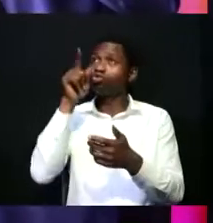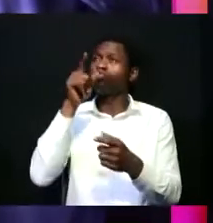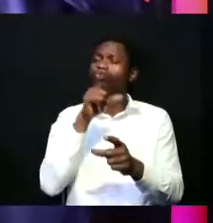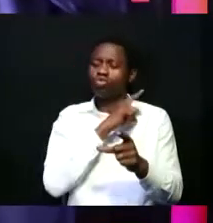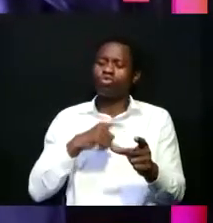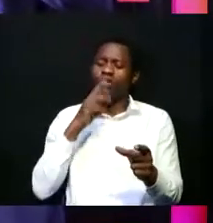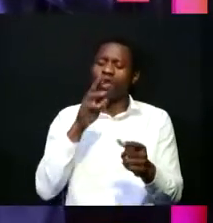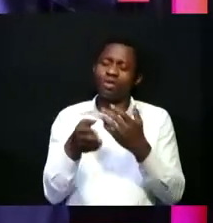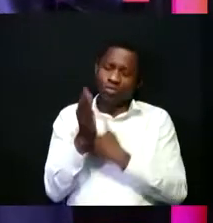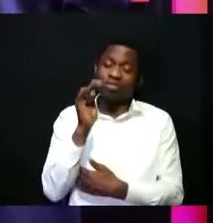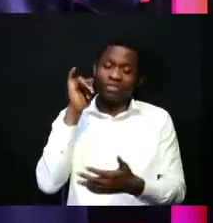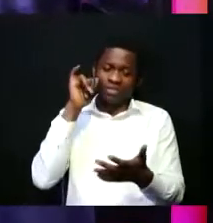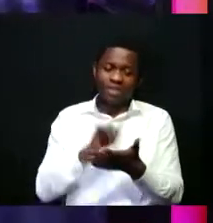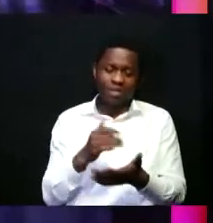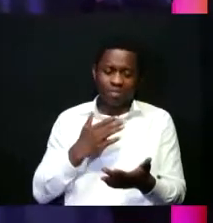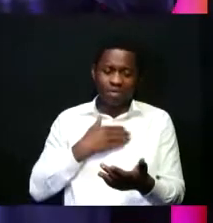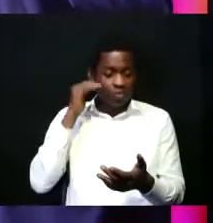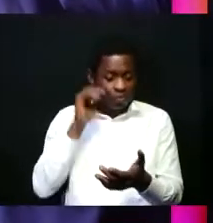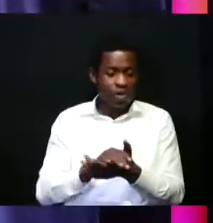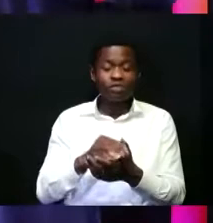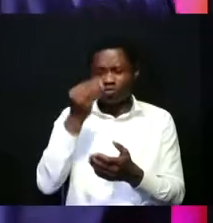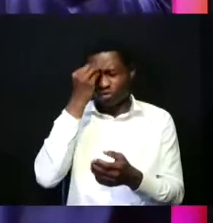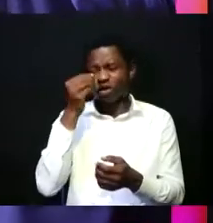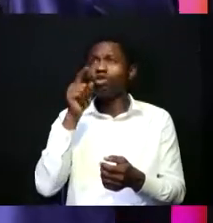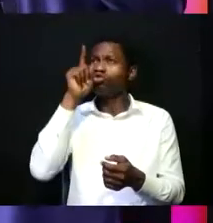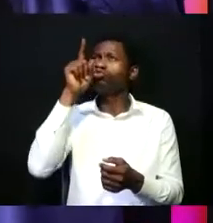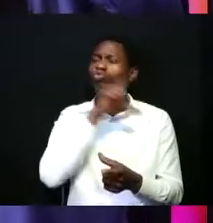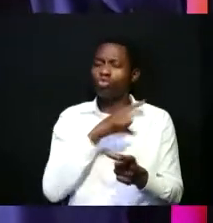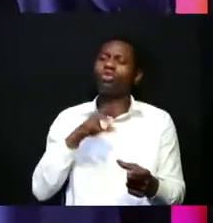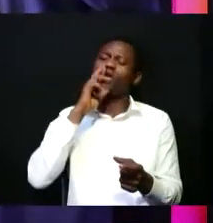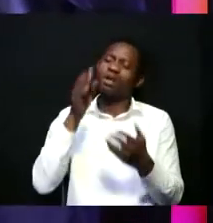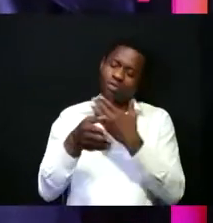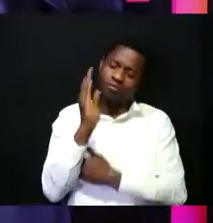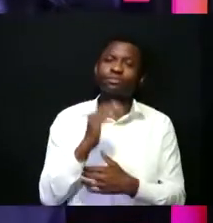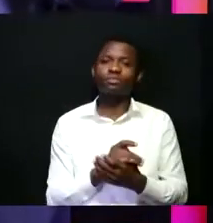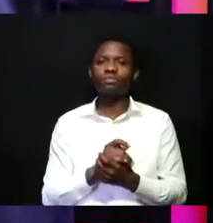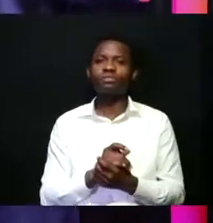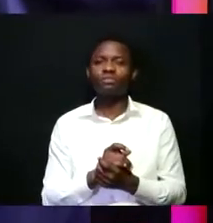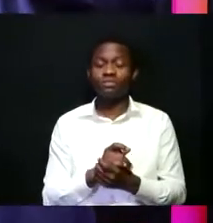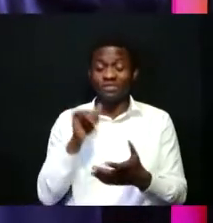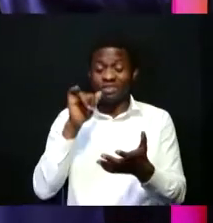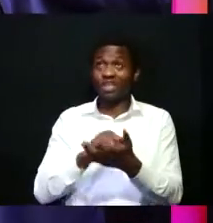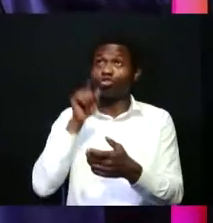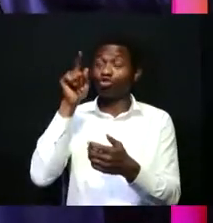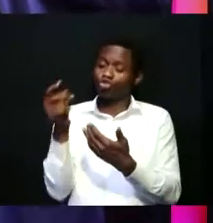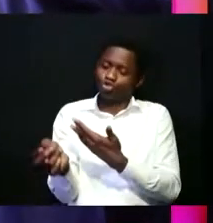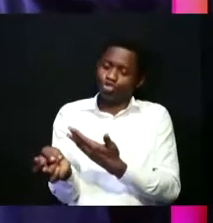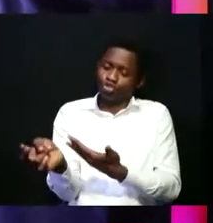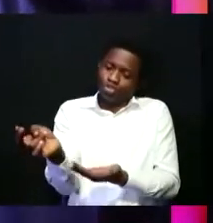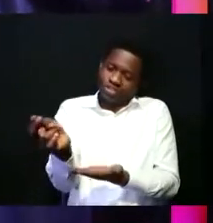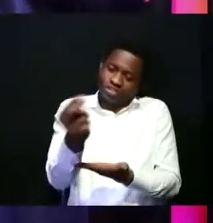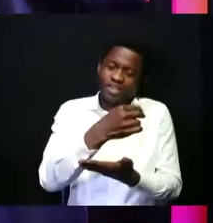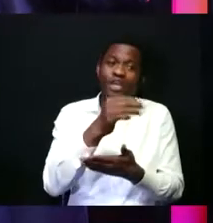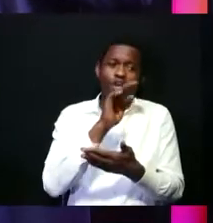That my wife will know that you, Lord, you are God. And that you are turning their hearts back to